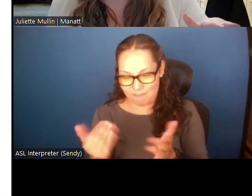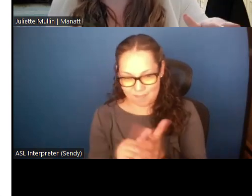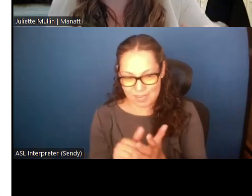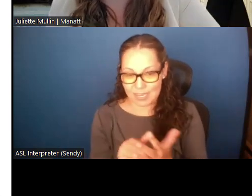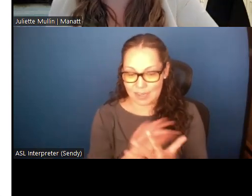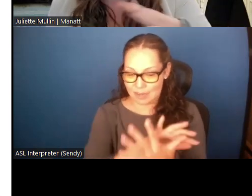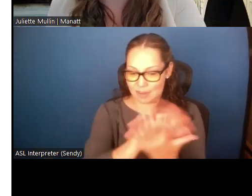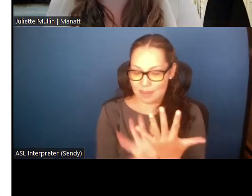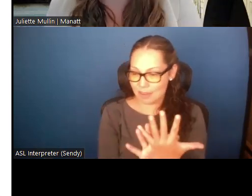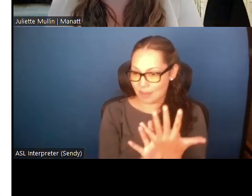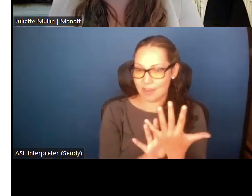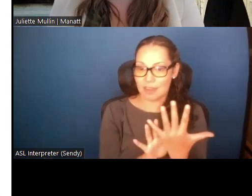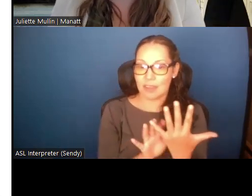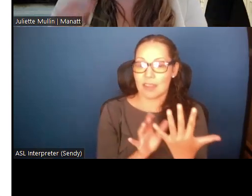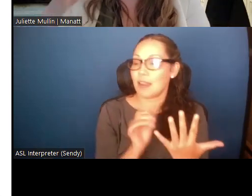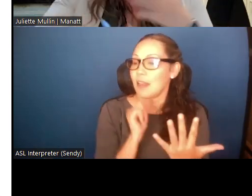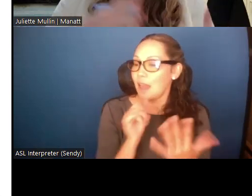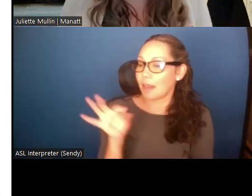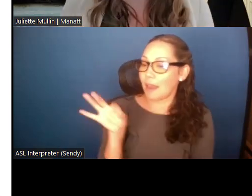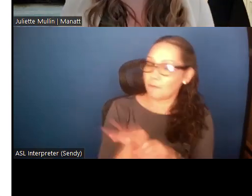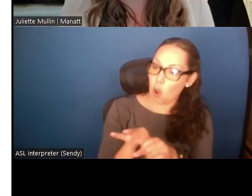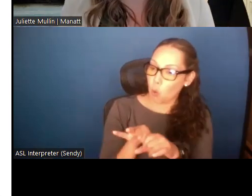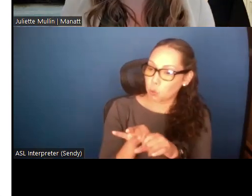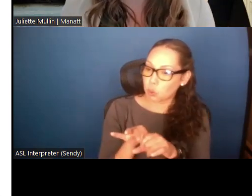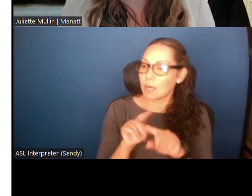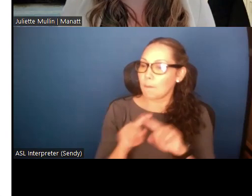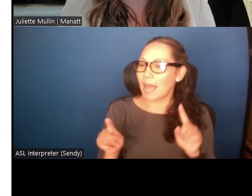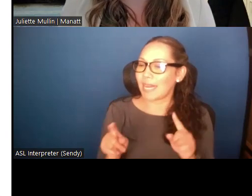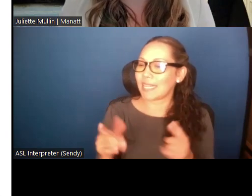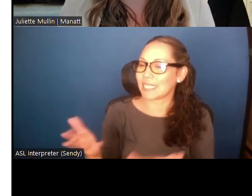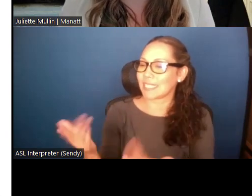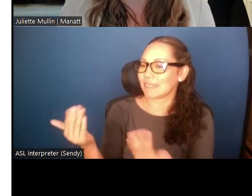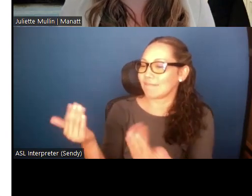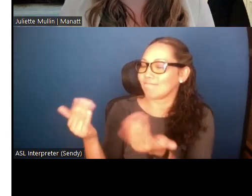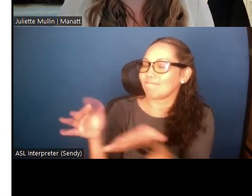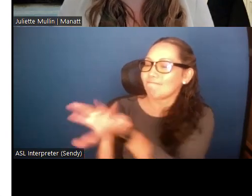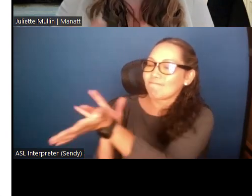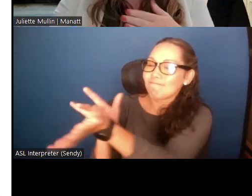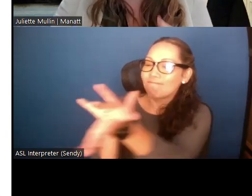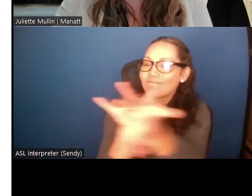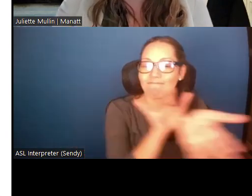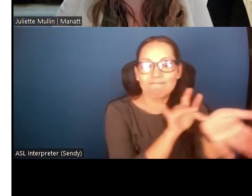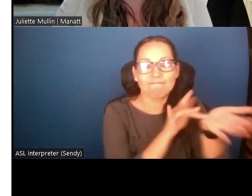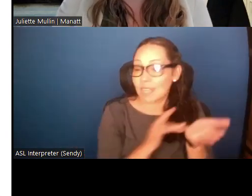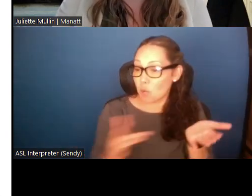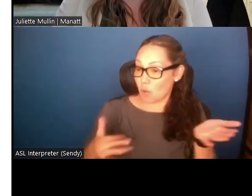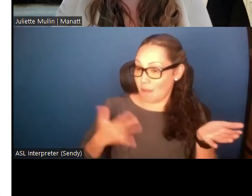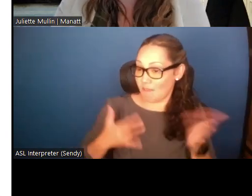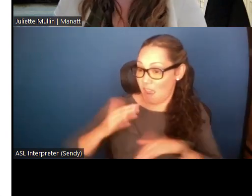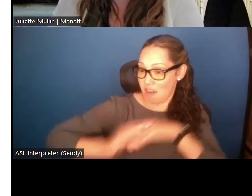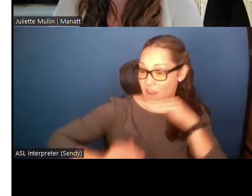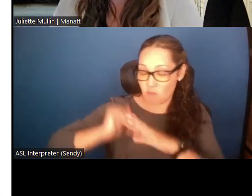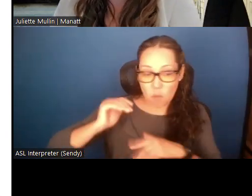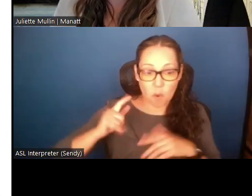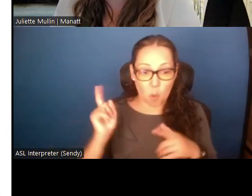of the work group. We're going to continue to workshop. This is a facilitation tool to see if we're comfortable with where we're landing right now